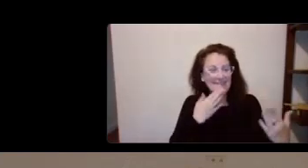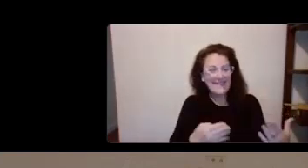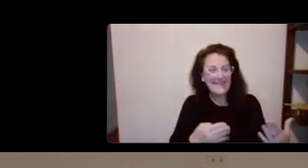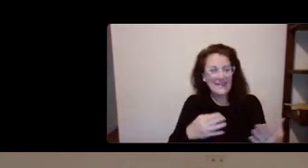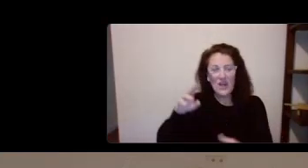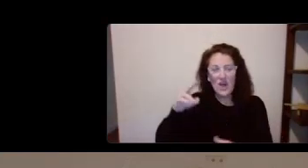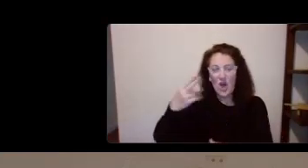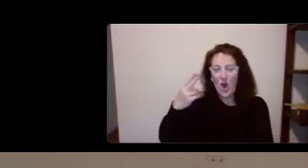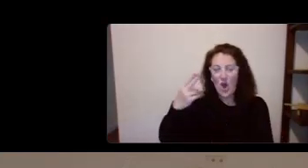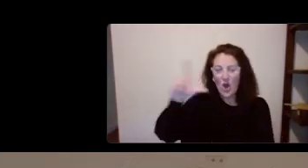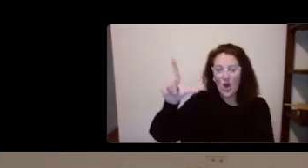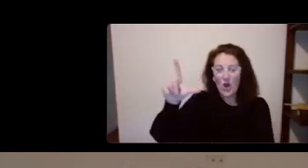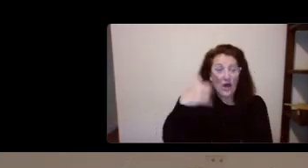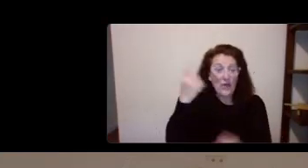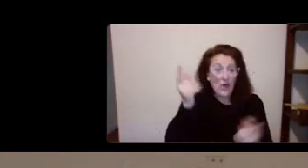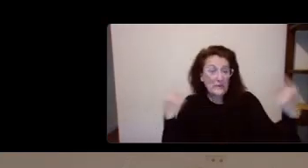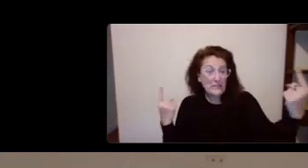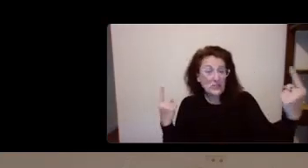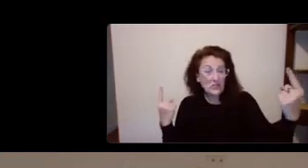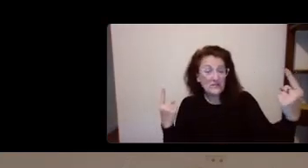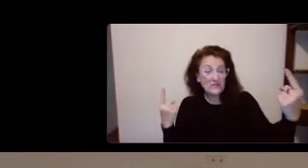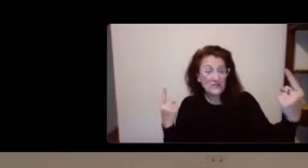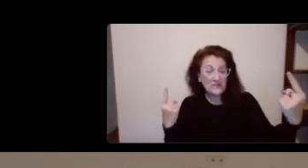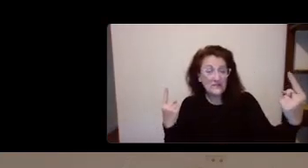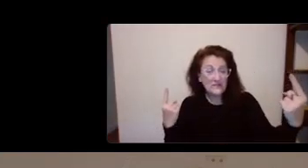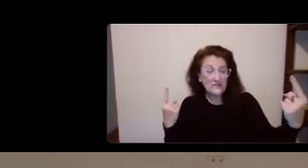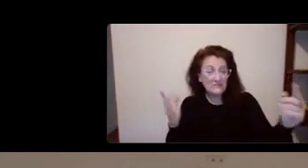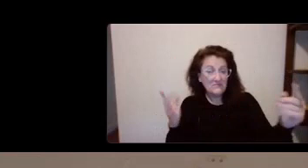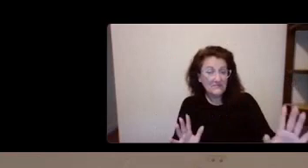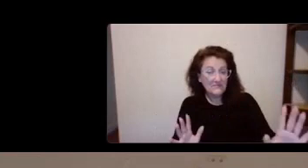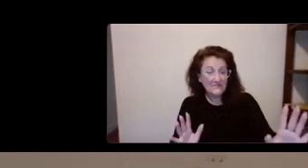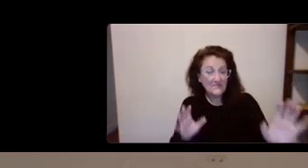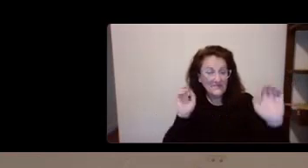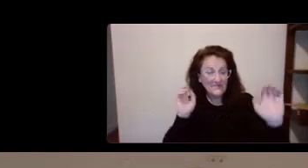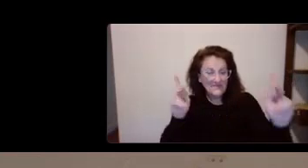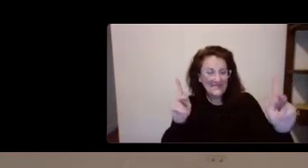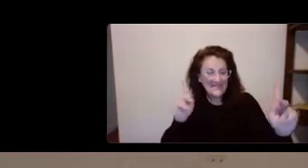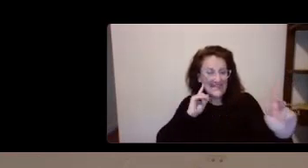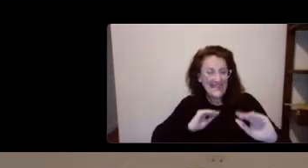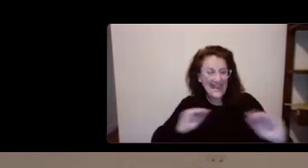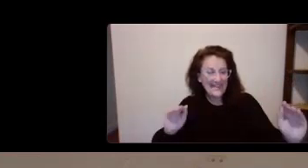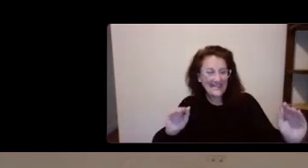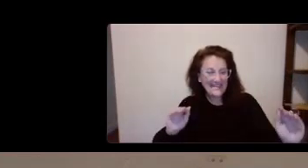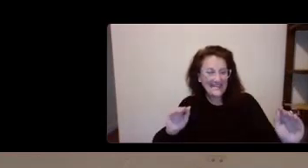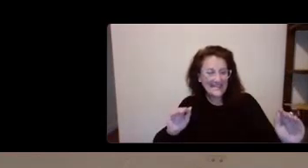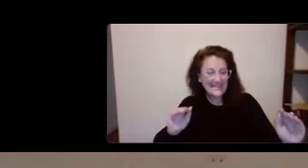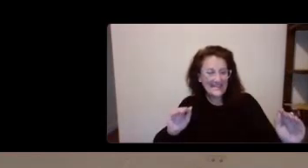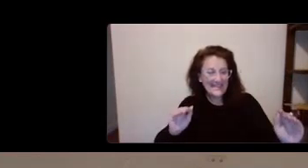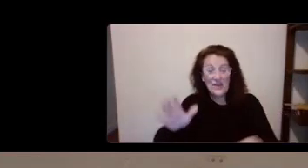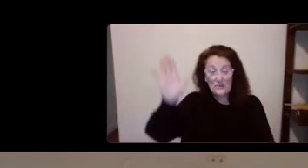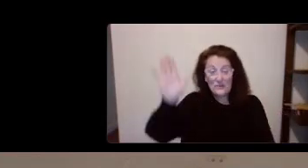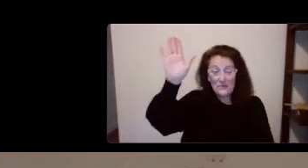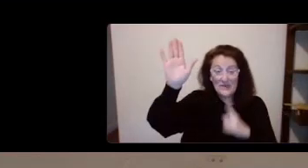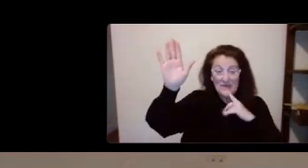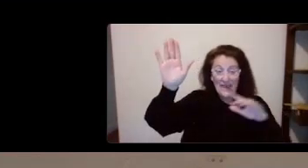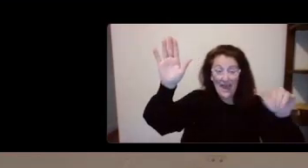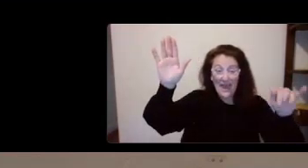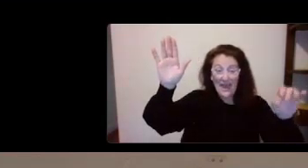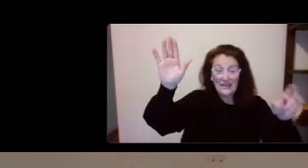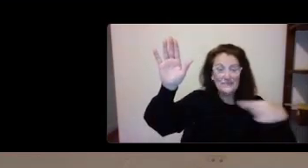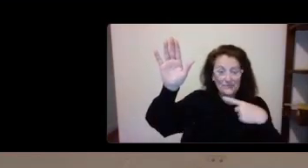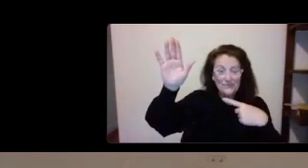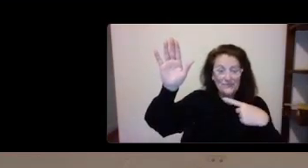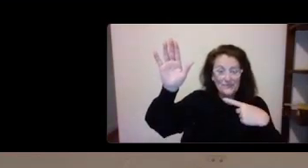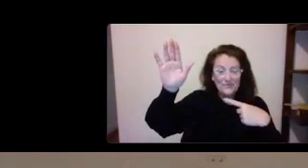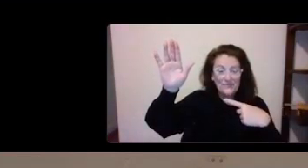Hall. Is there any opposition to the motion? Okay, hearing none. Board members, all in favor, please say aye. Aye. Thank